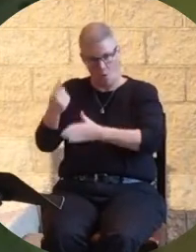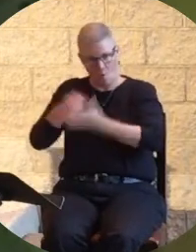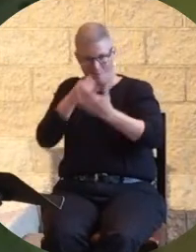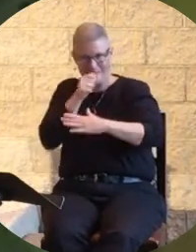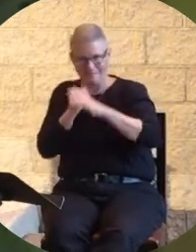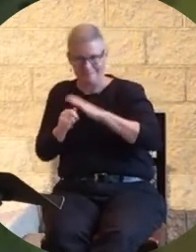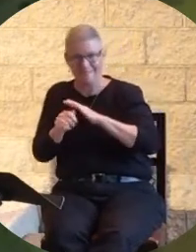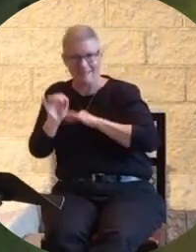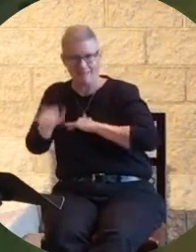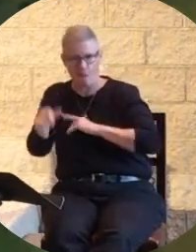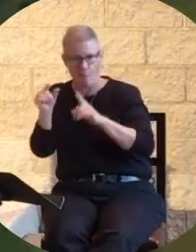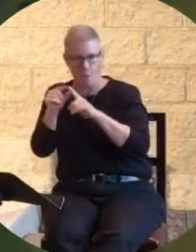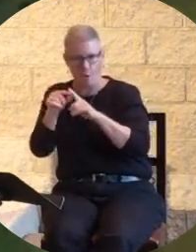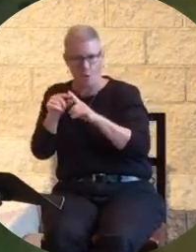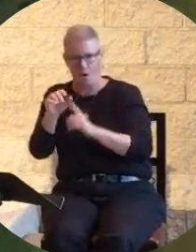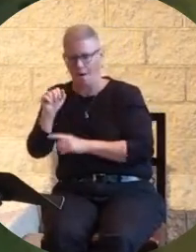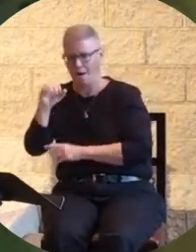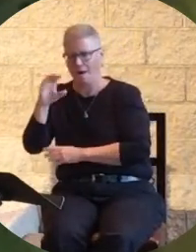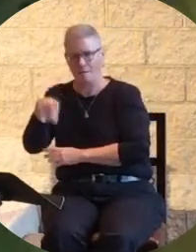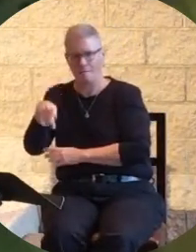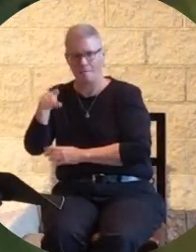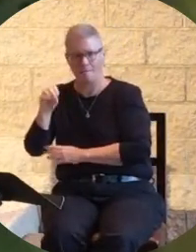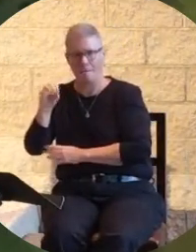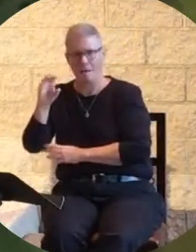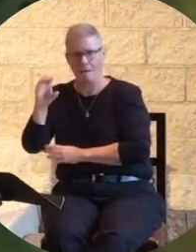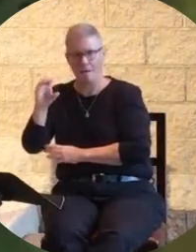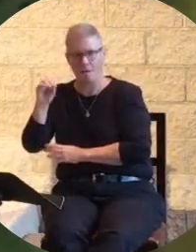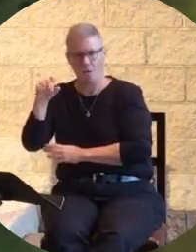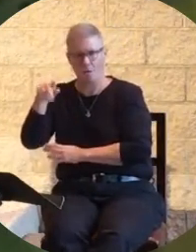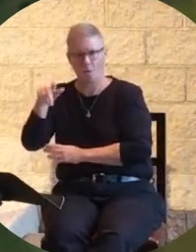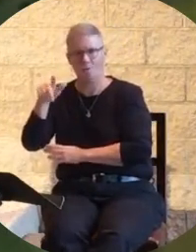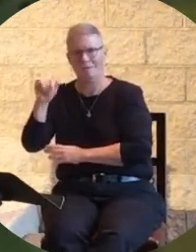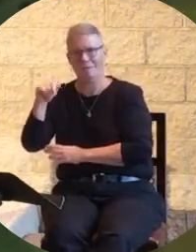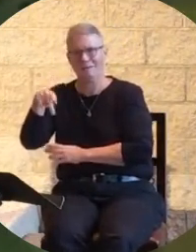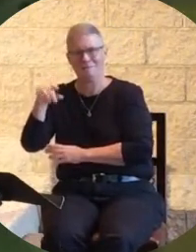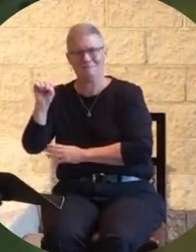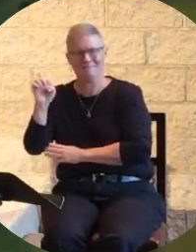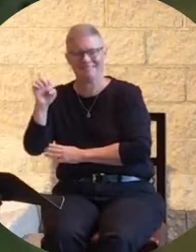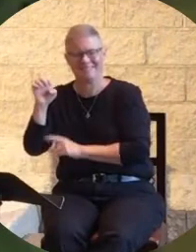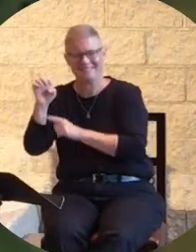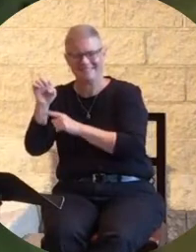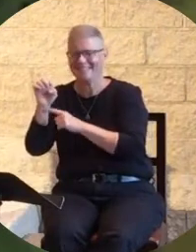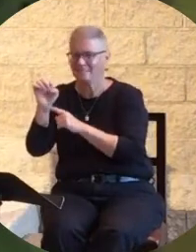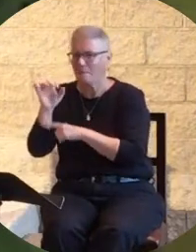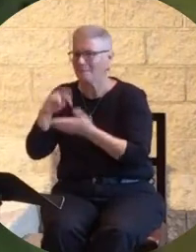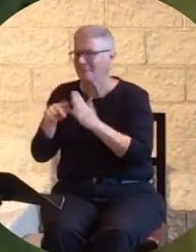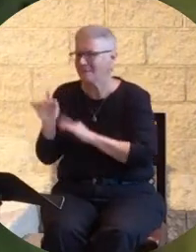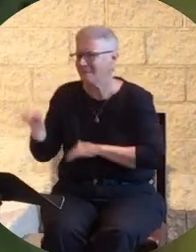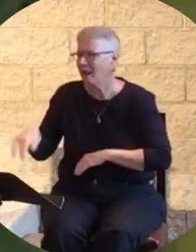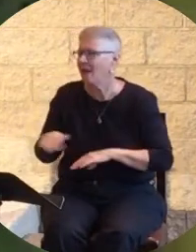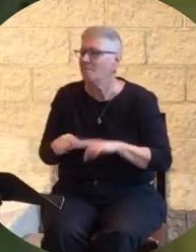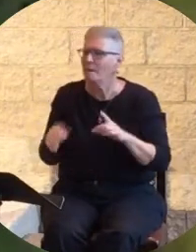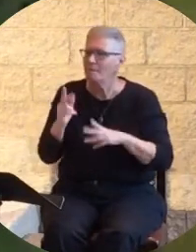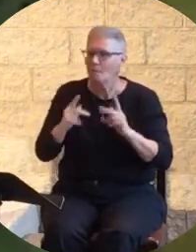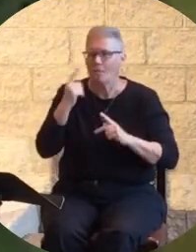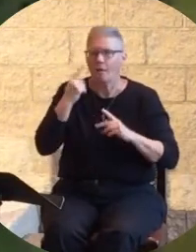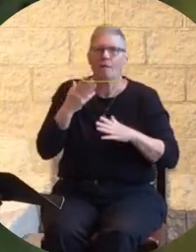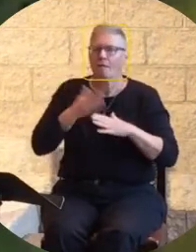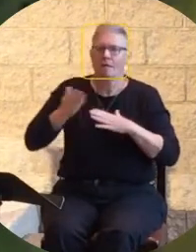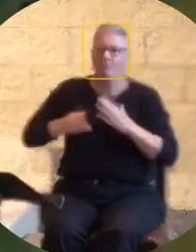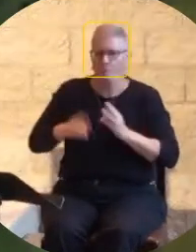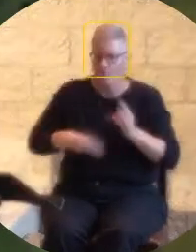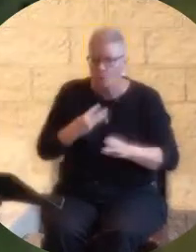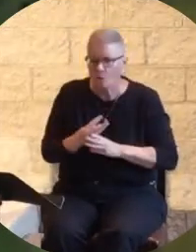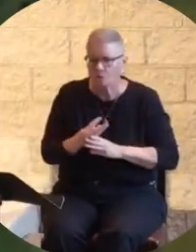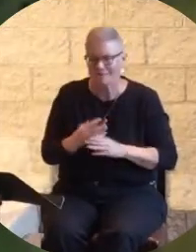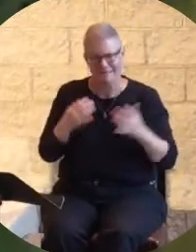What we are finding is in the decades prior to this turn of the millennium, things that were